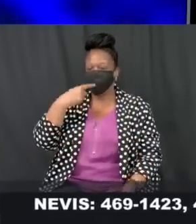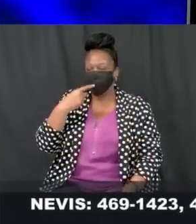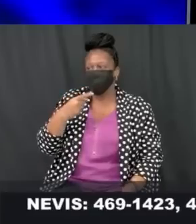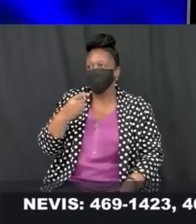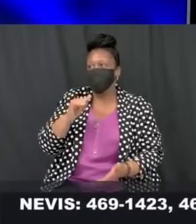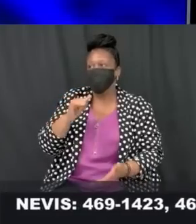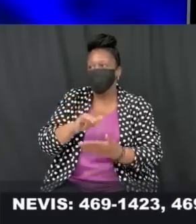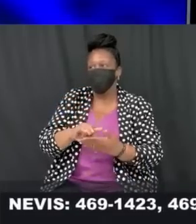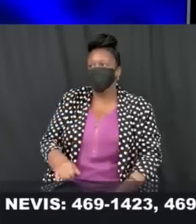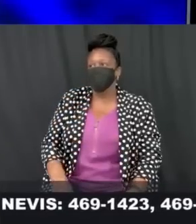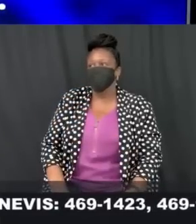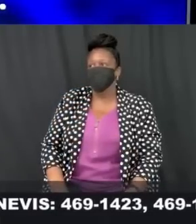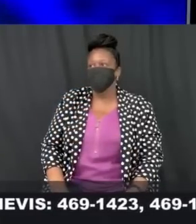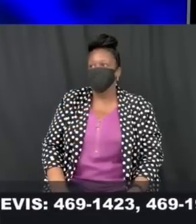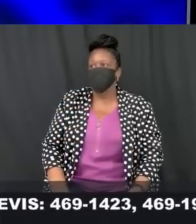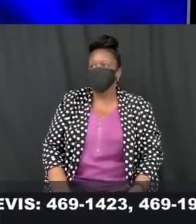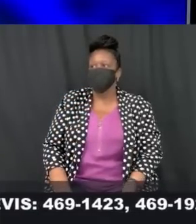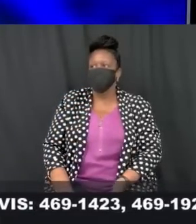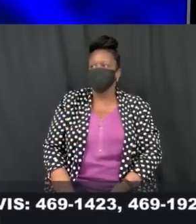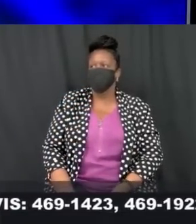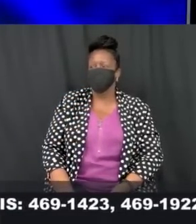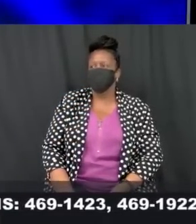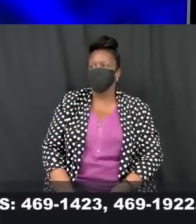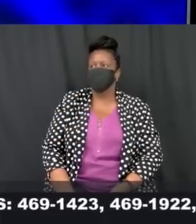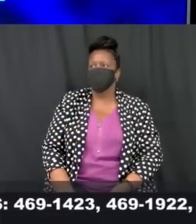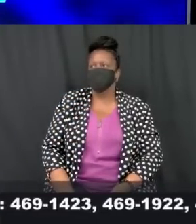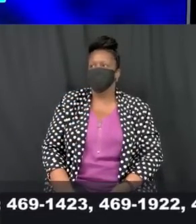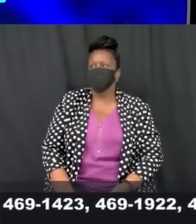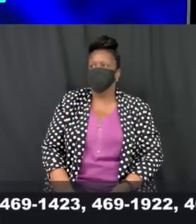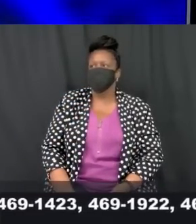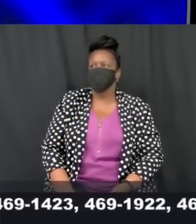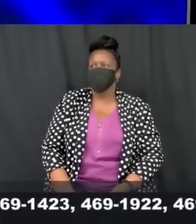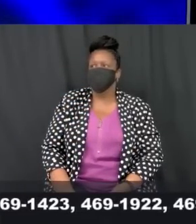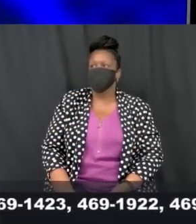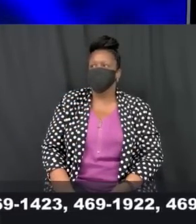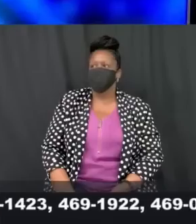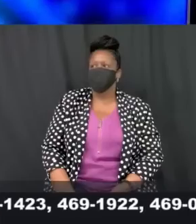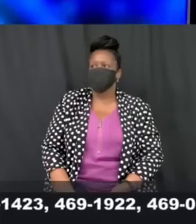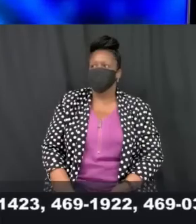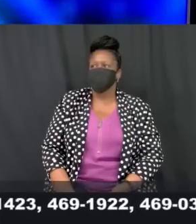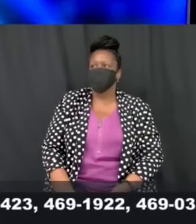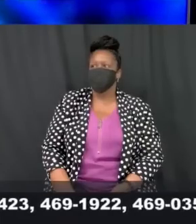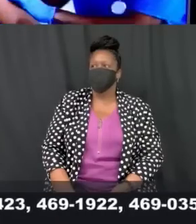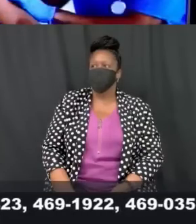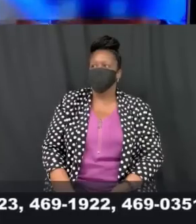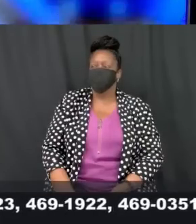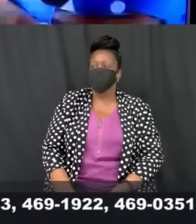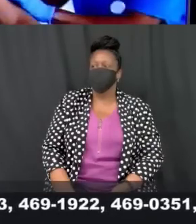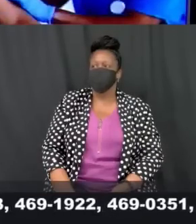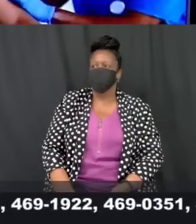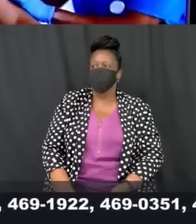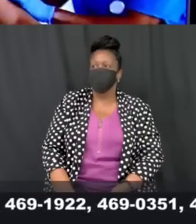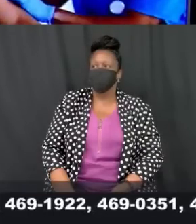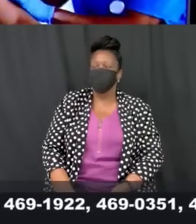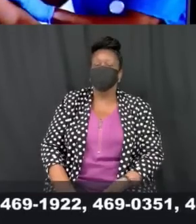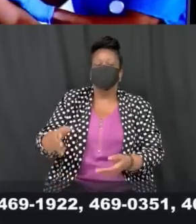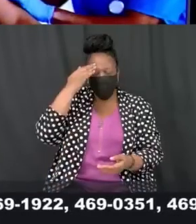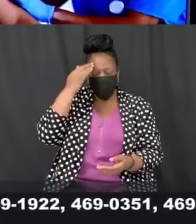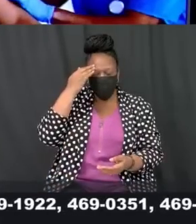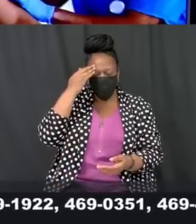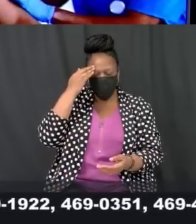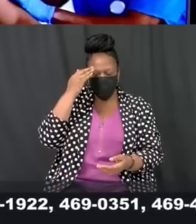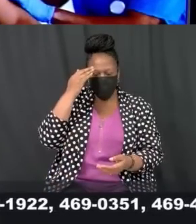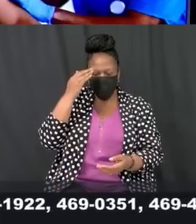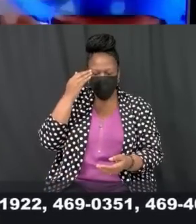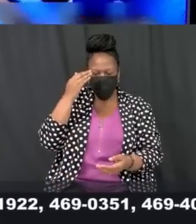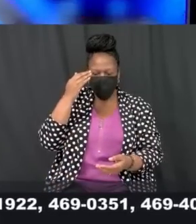other situations also may arise from that. But we already know the circumstances of your home,